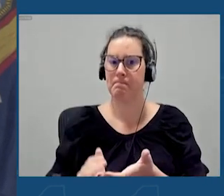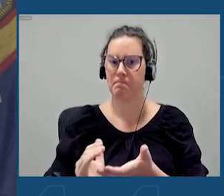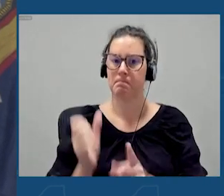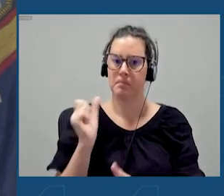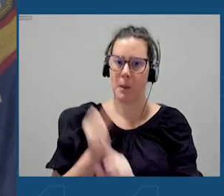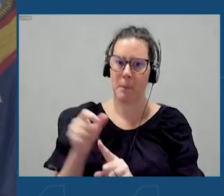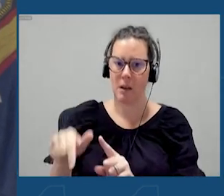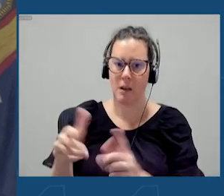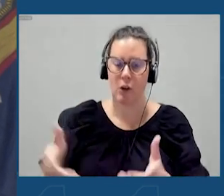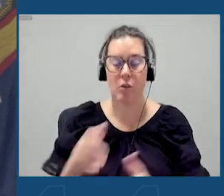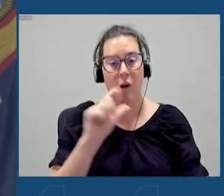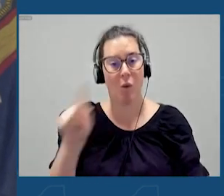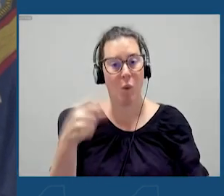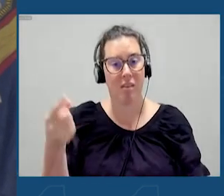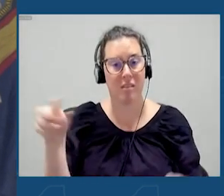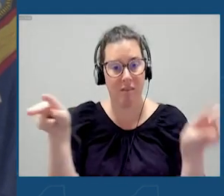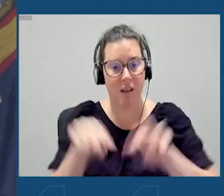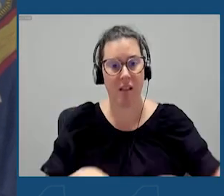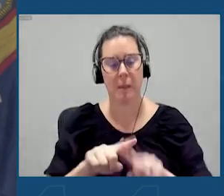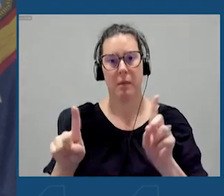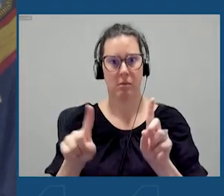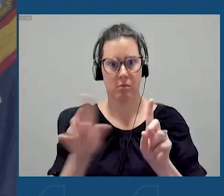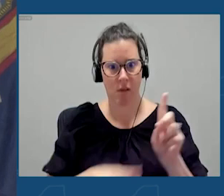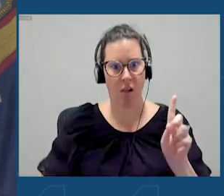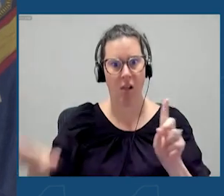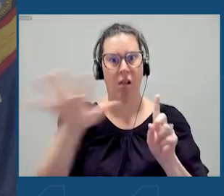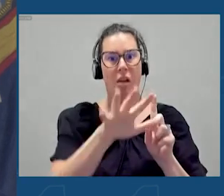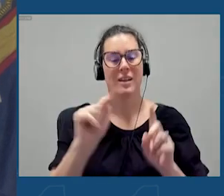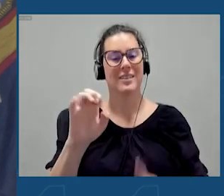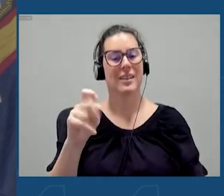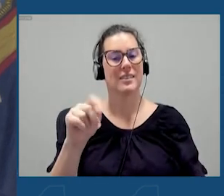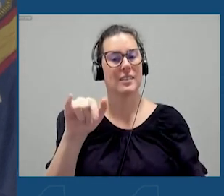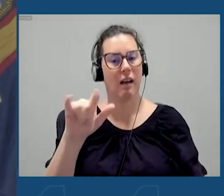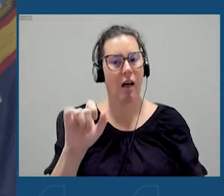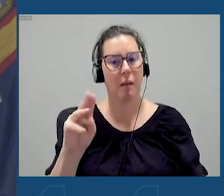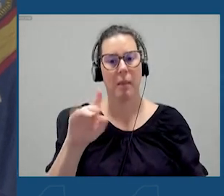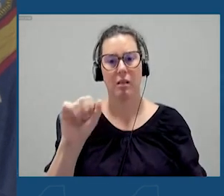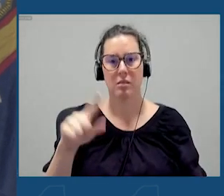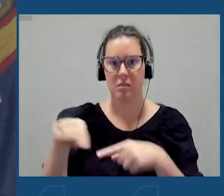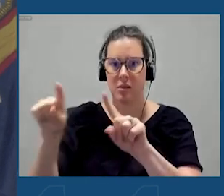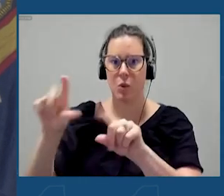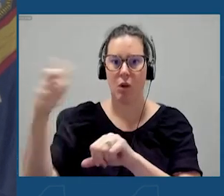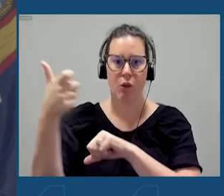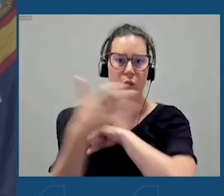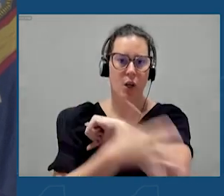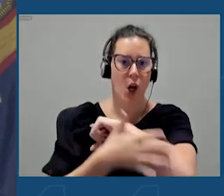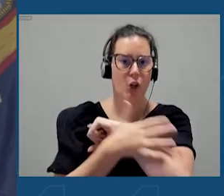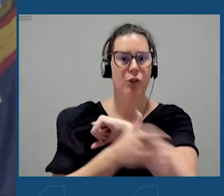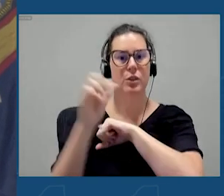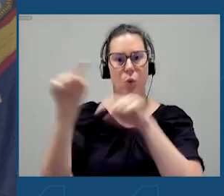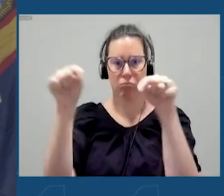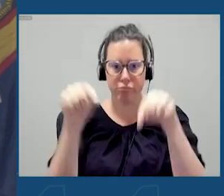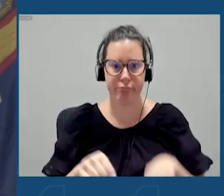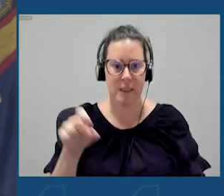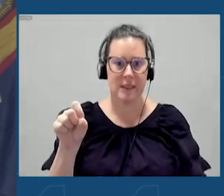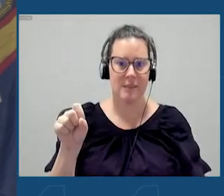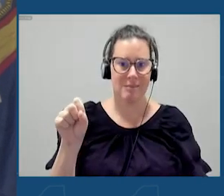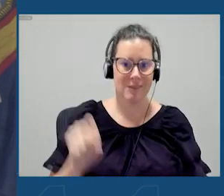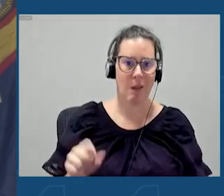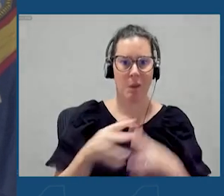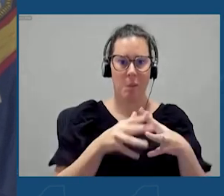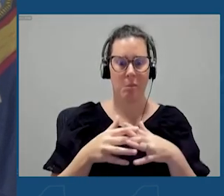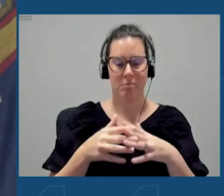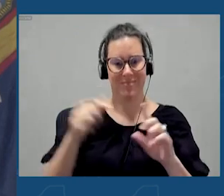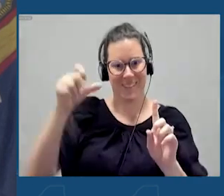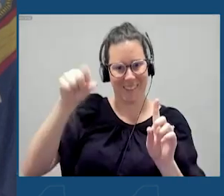Mohawk Valley. It happened everywhere as textile mills went overseas, went down south. It was a hard hit for our region,